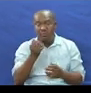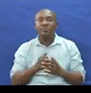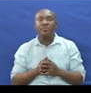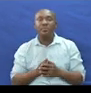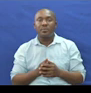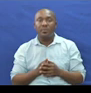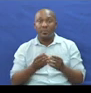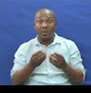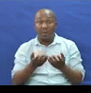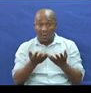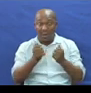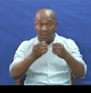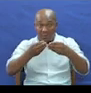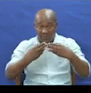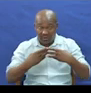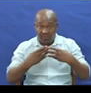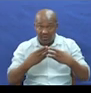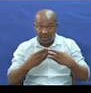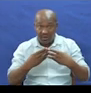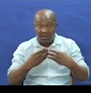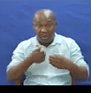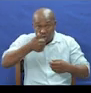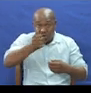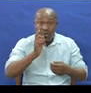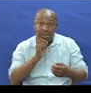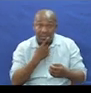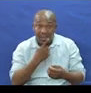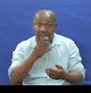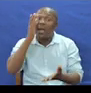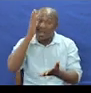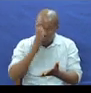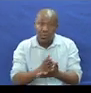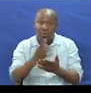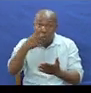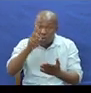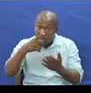Can you see your answers? Are you correct? Okay.